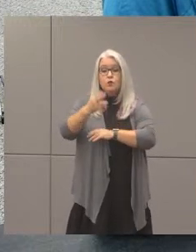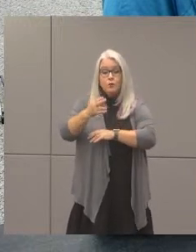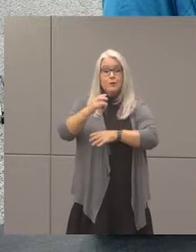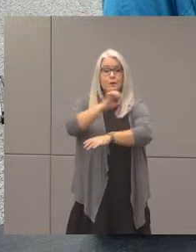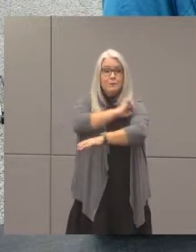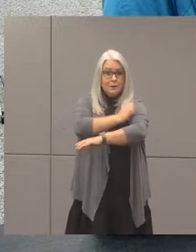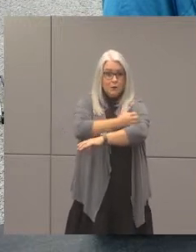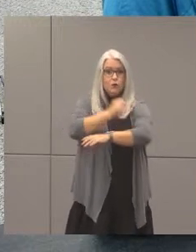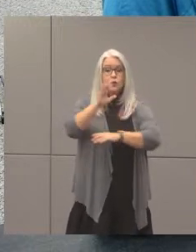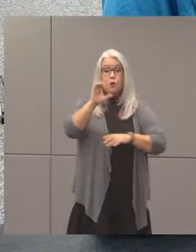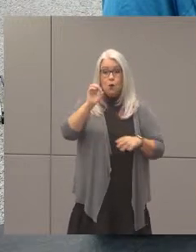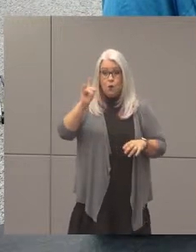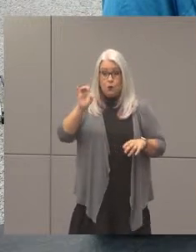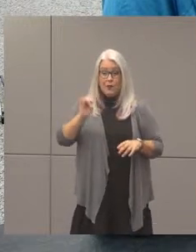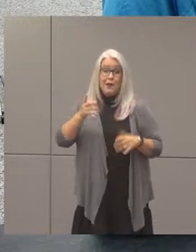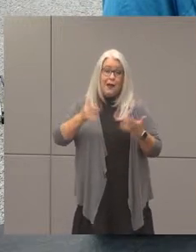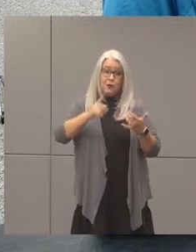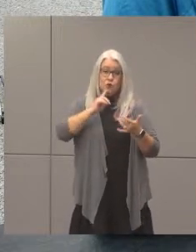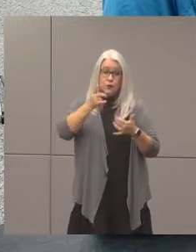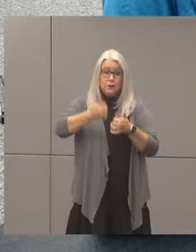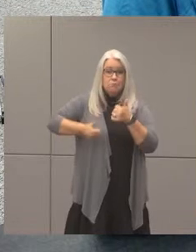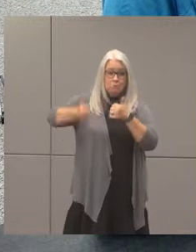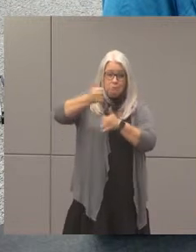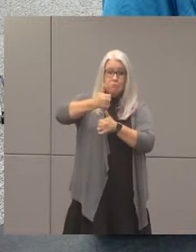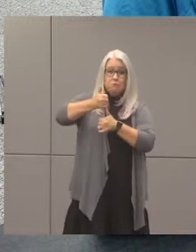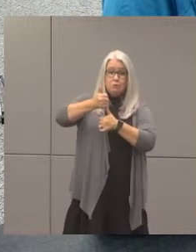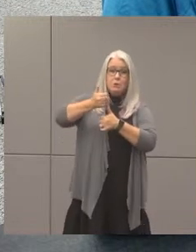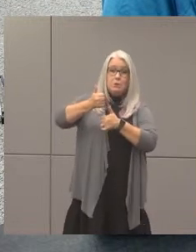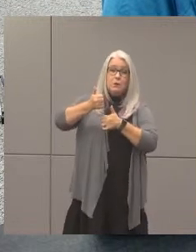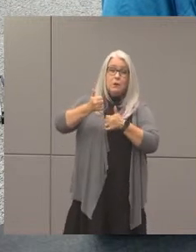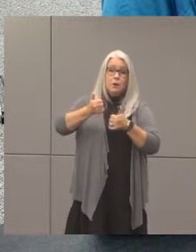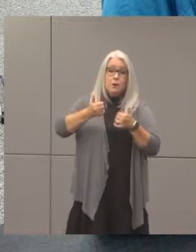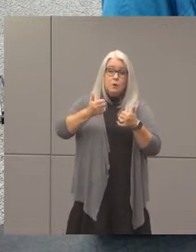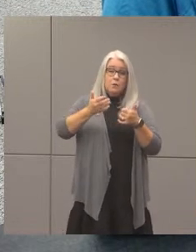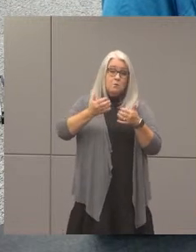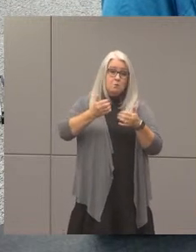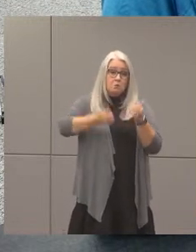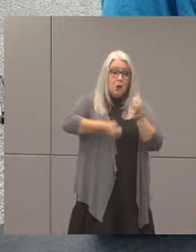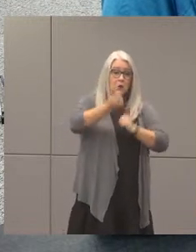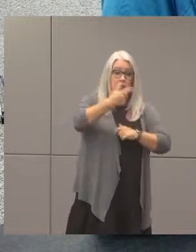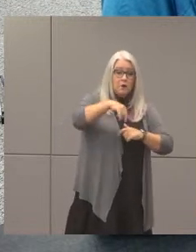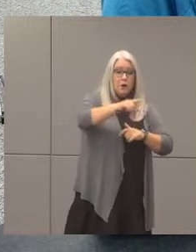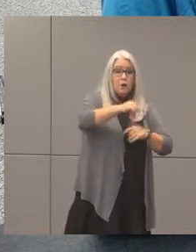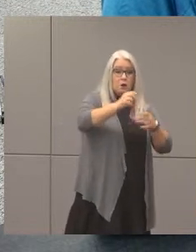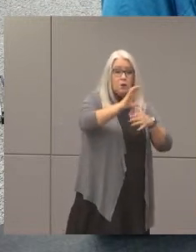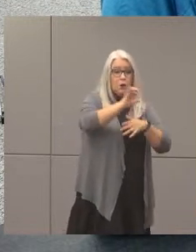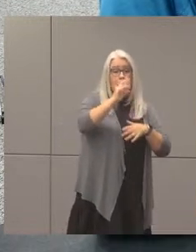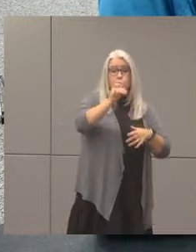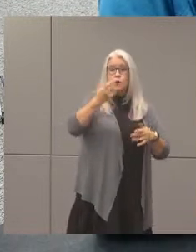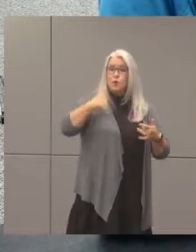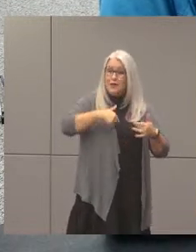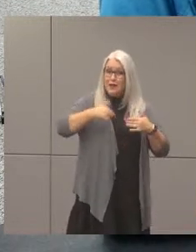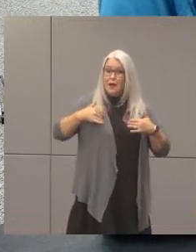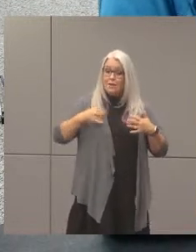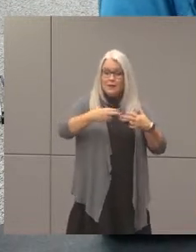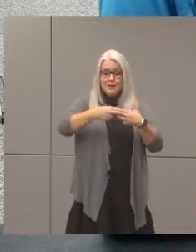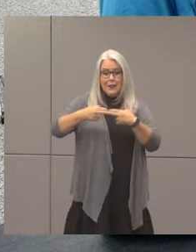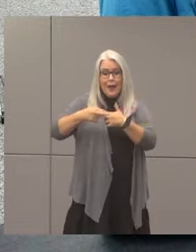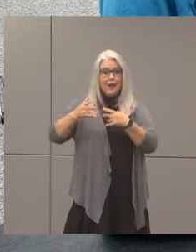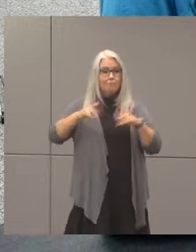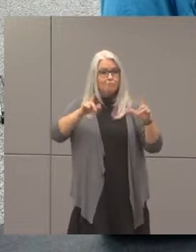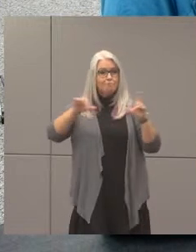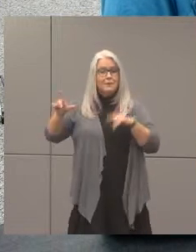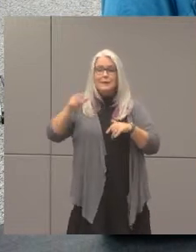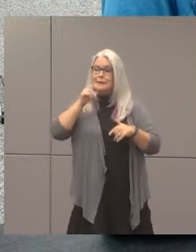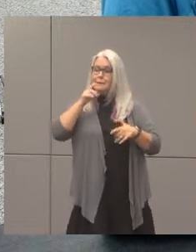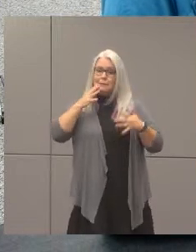and it will, in fact, even exceed a number of those measures. We have a slide that goes through that. Unfortunately, we didn't bring it tonight,